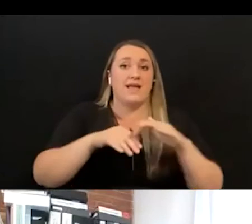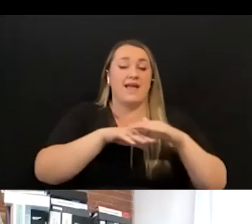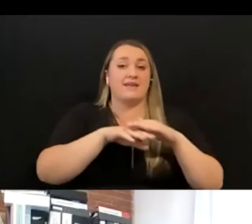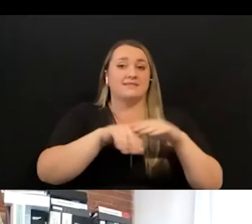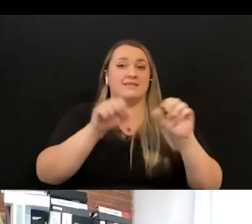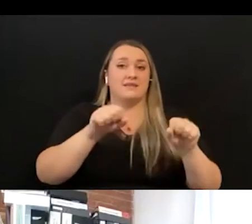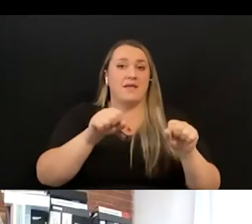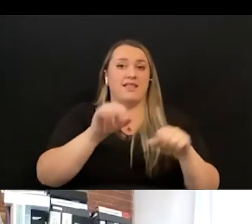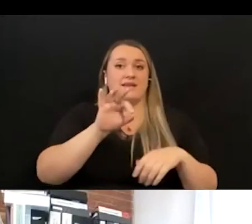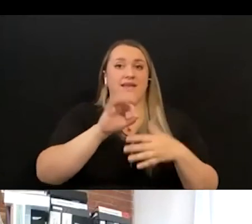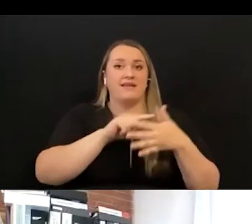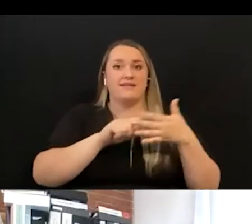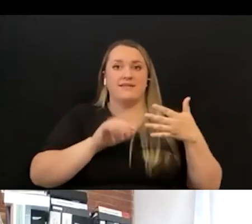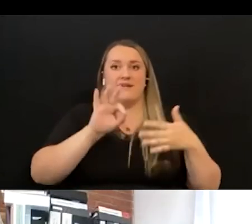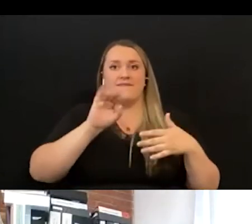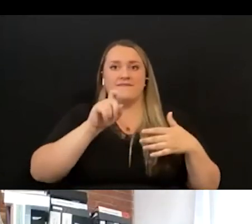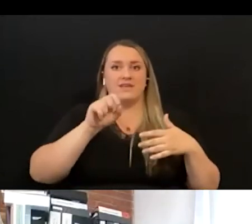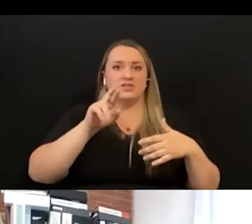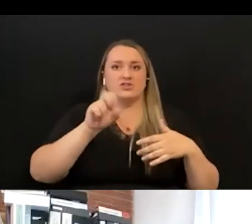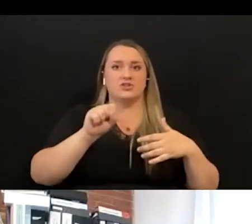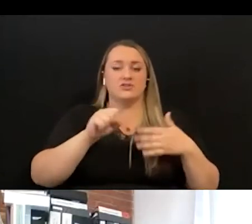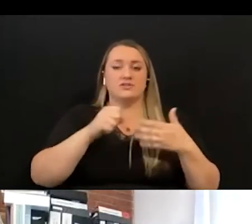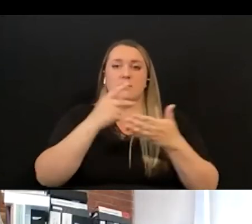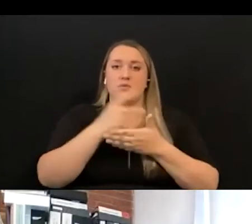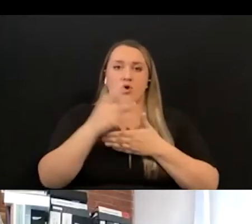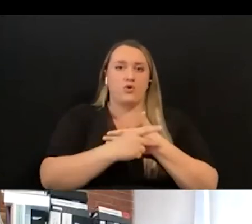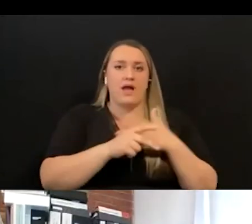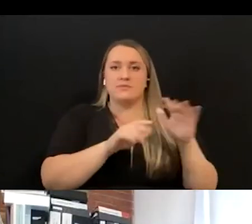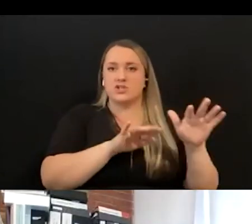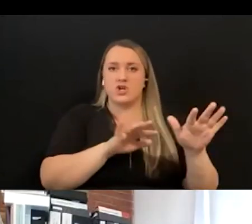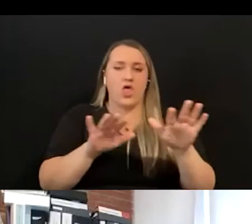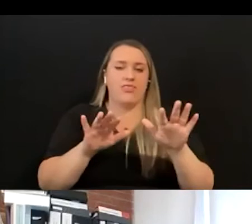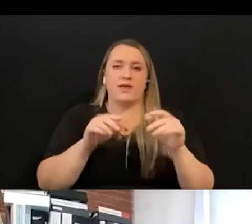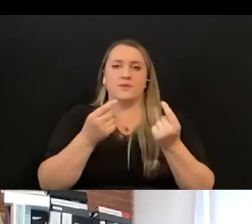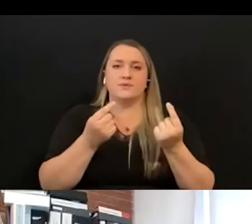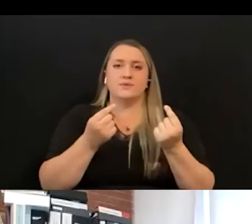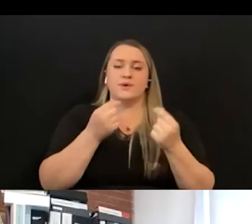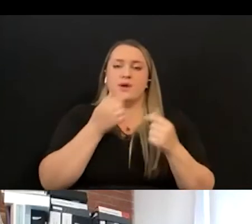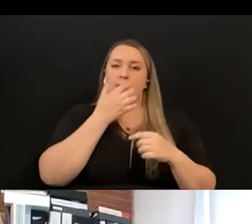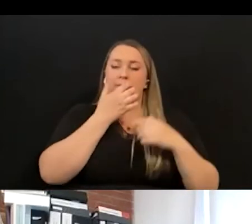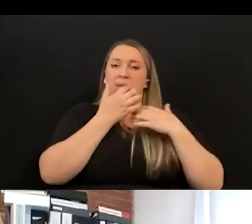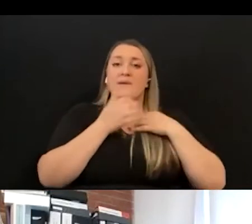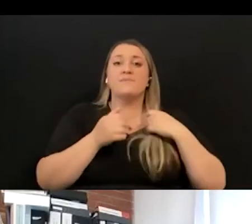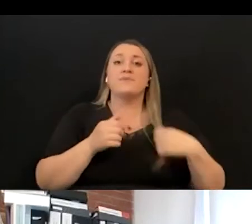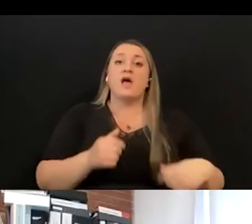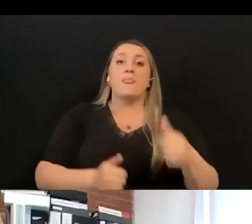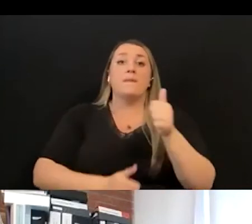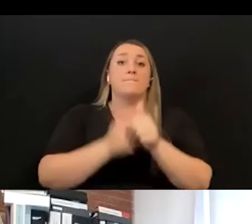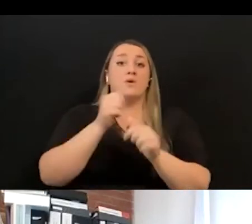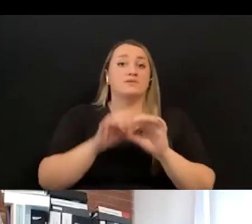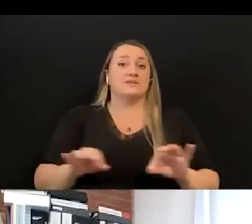features and programs and all that that you do, the most important thing to